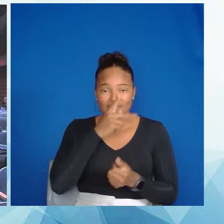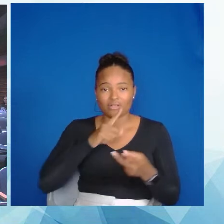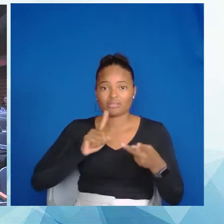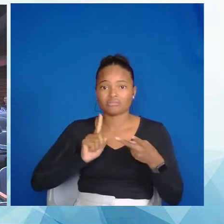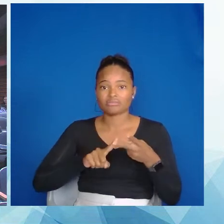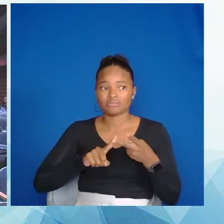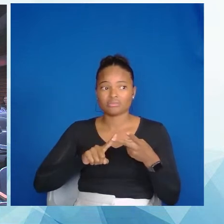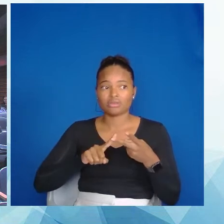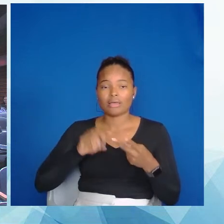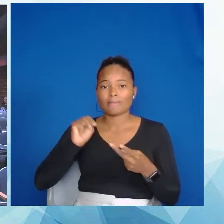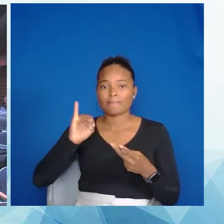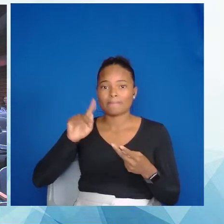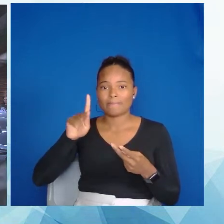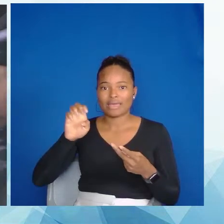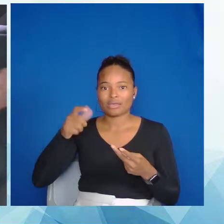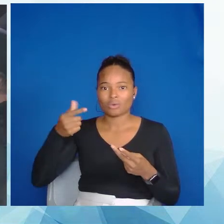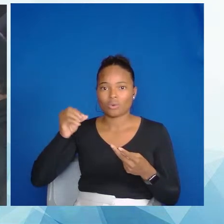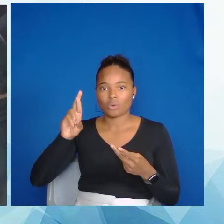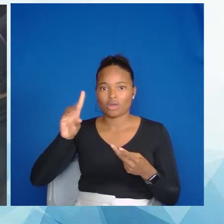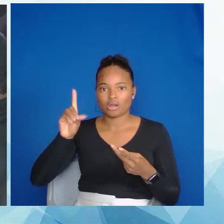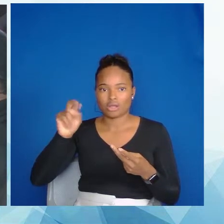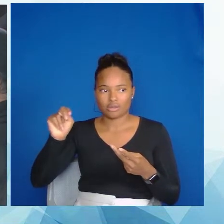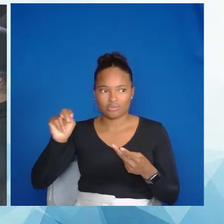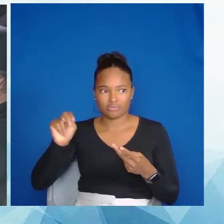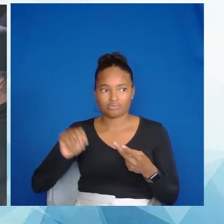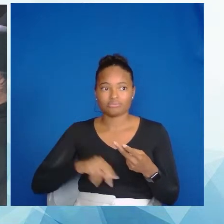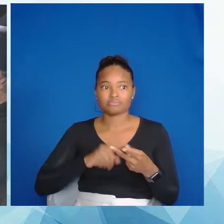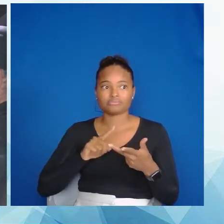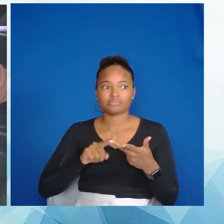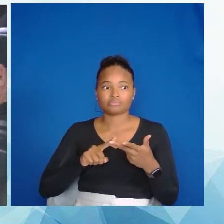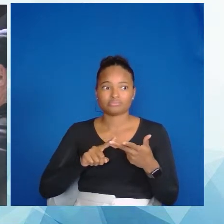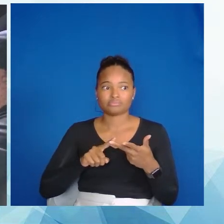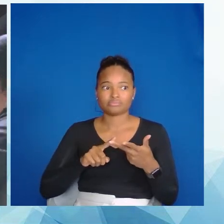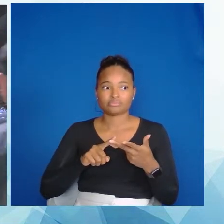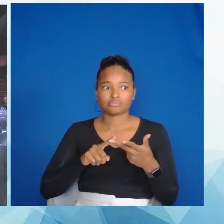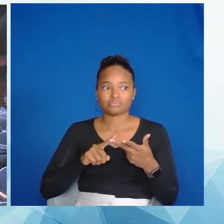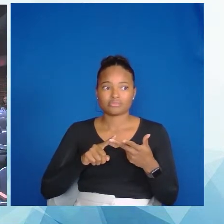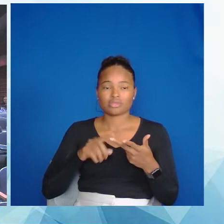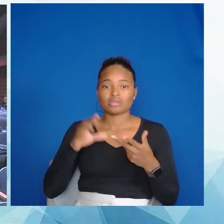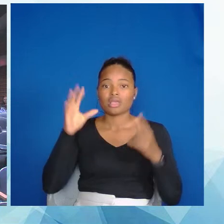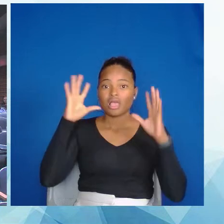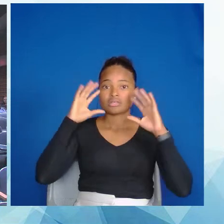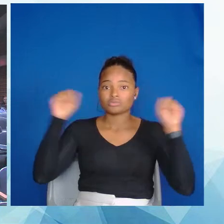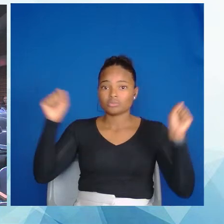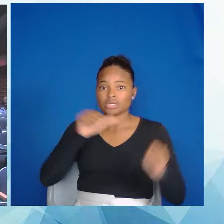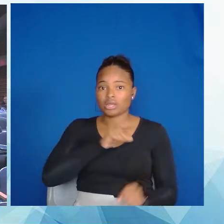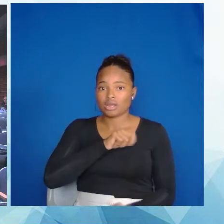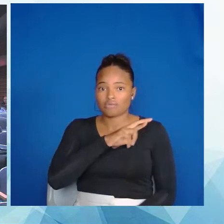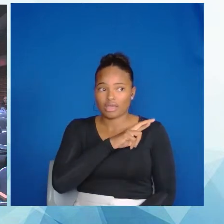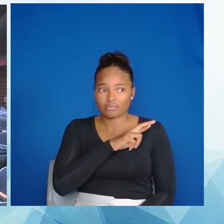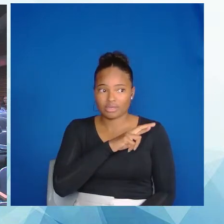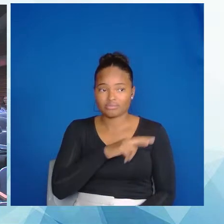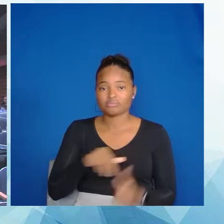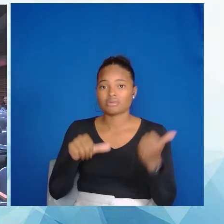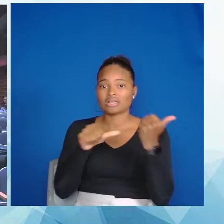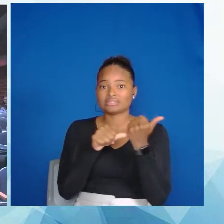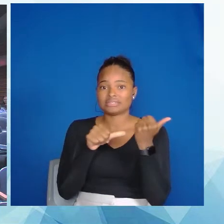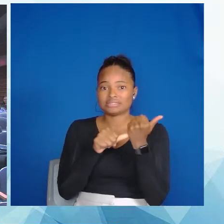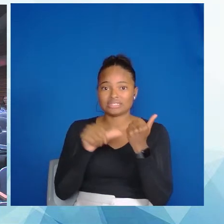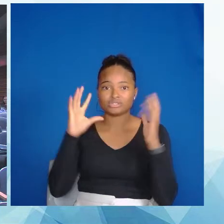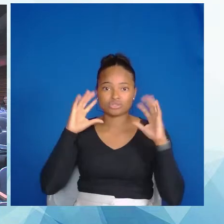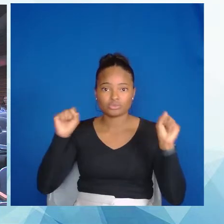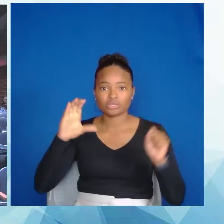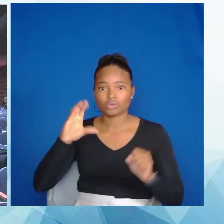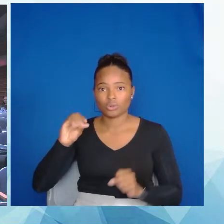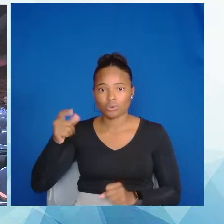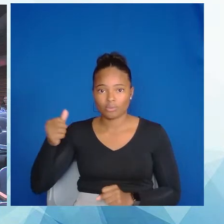Member Mike Gordon. Also in attendance were Superintendent Reichman and Assistant Superintendent Cooper